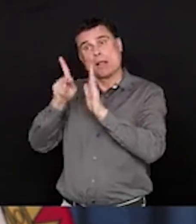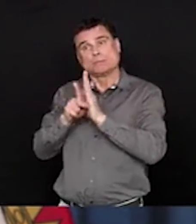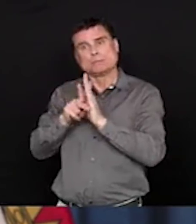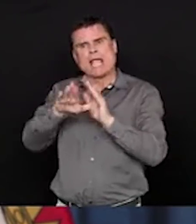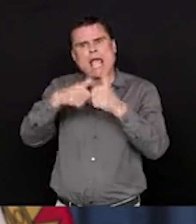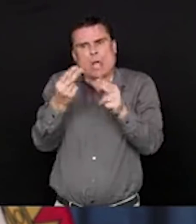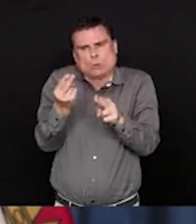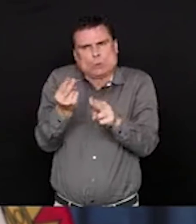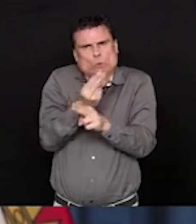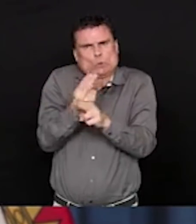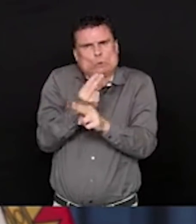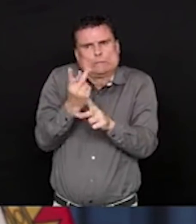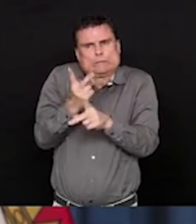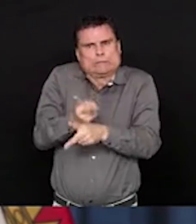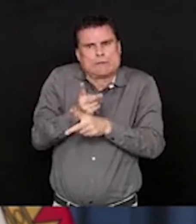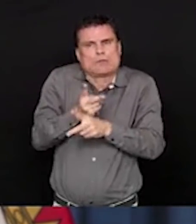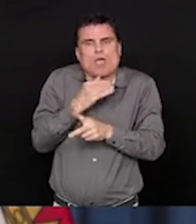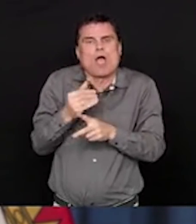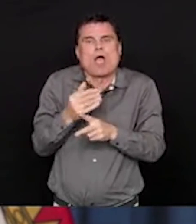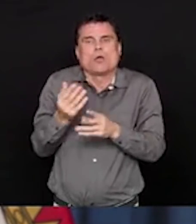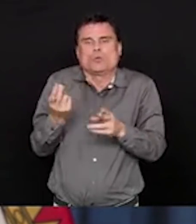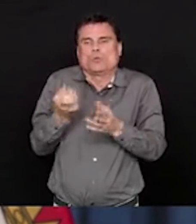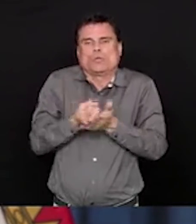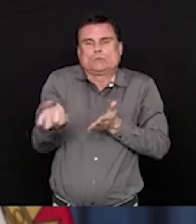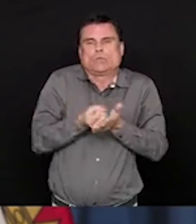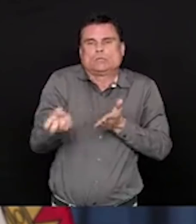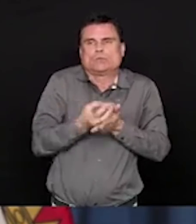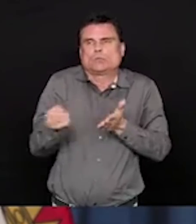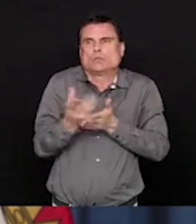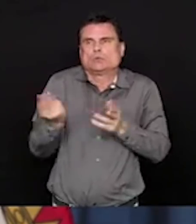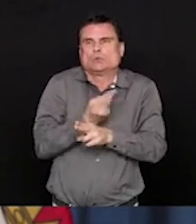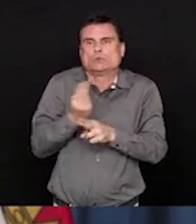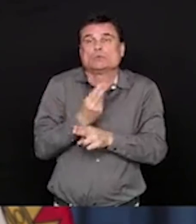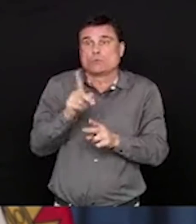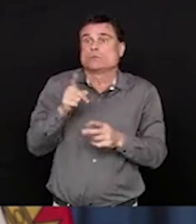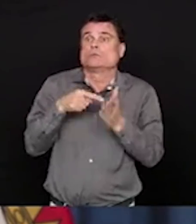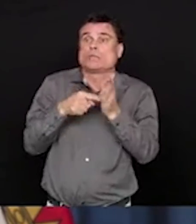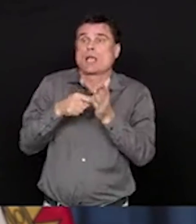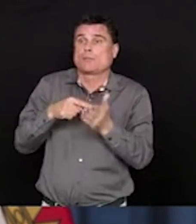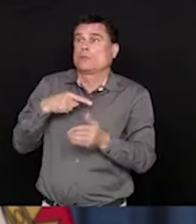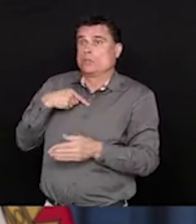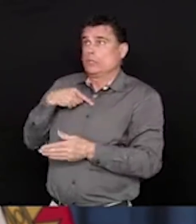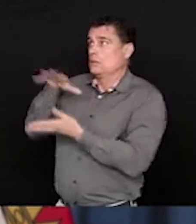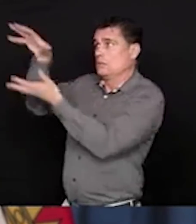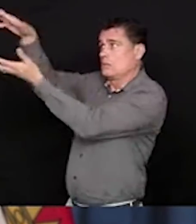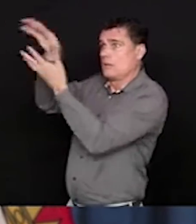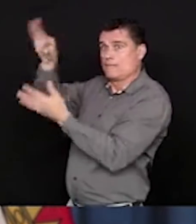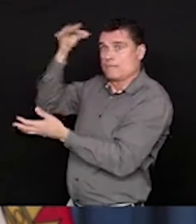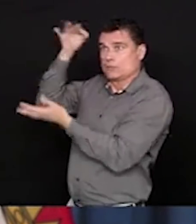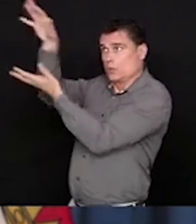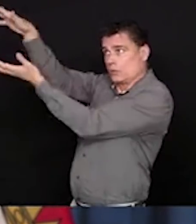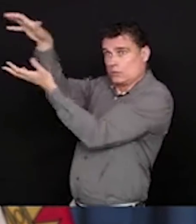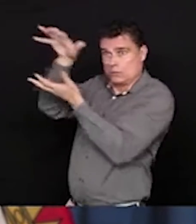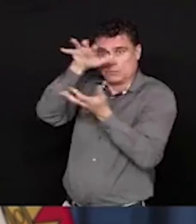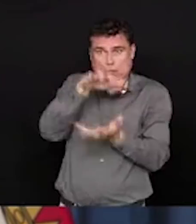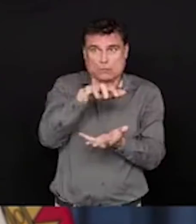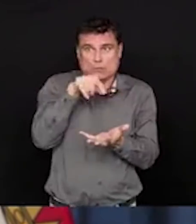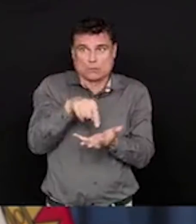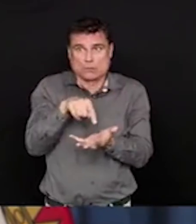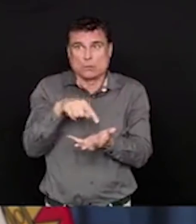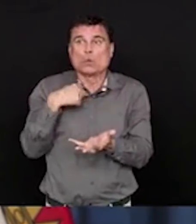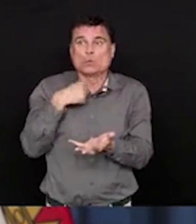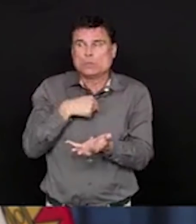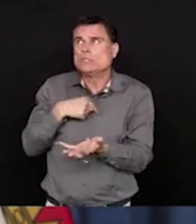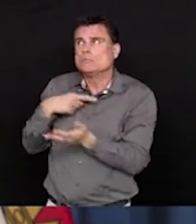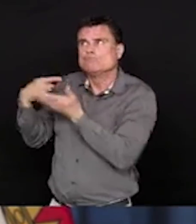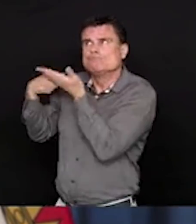government. We've had much discussion with them about the distribution of that supply, and they're very confident in their efforts to